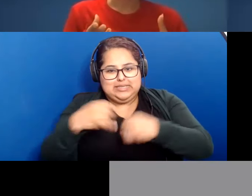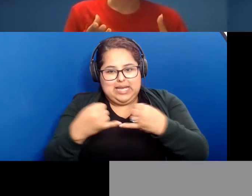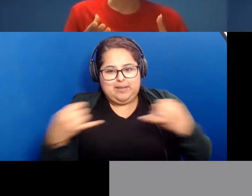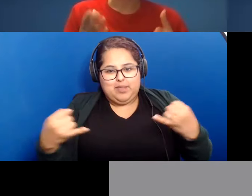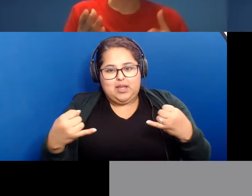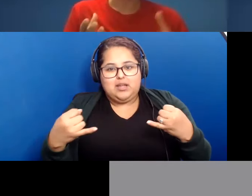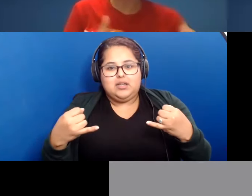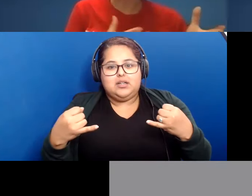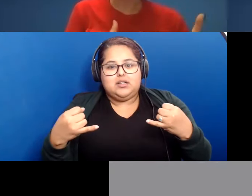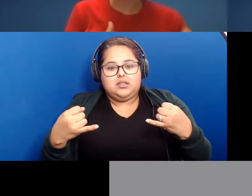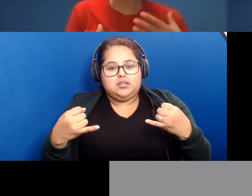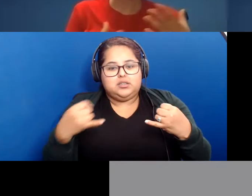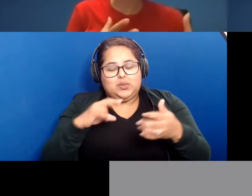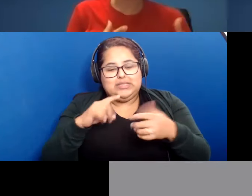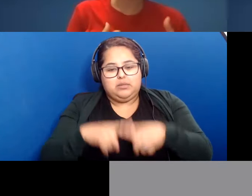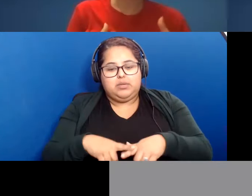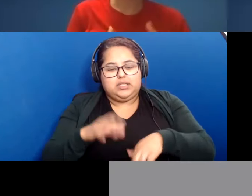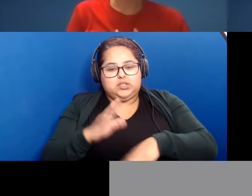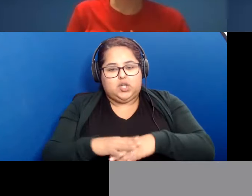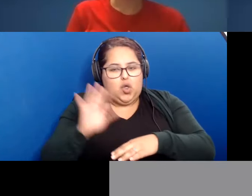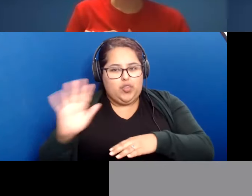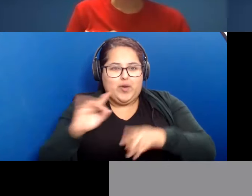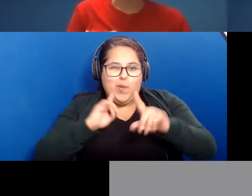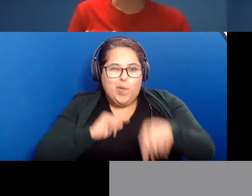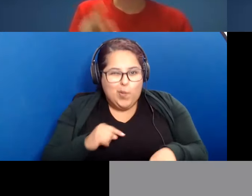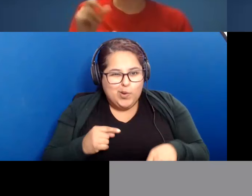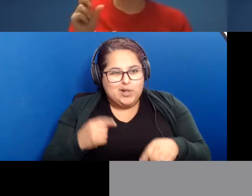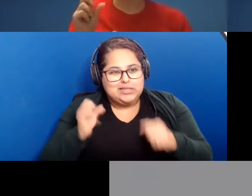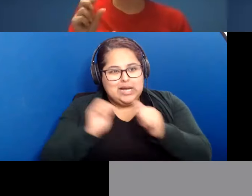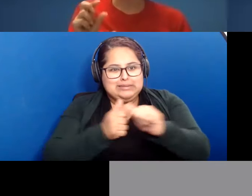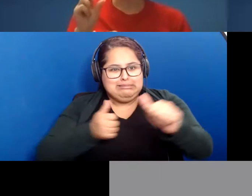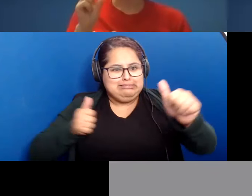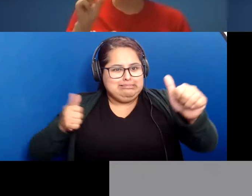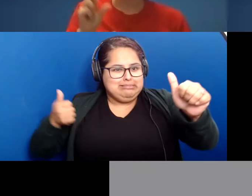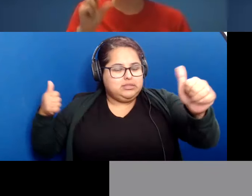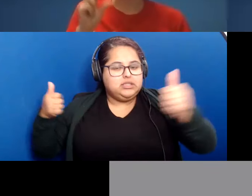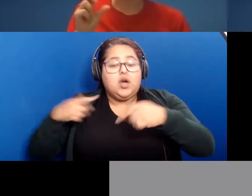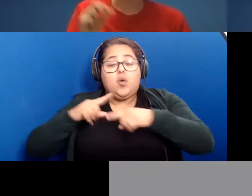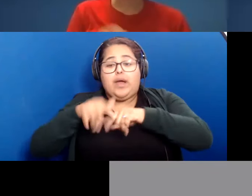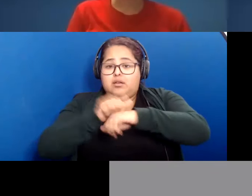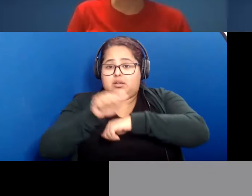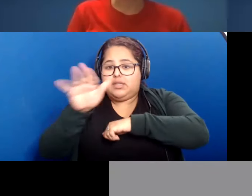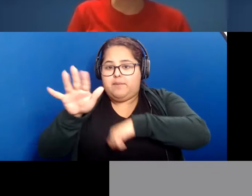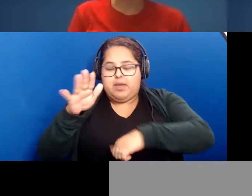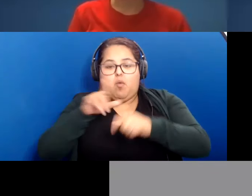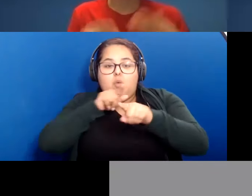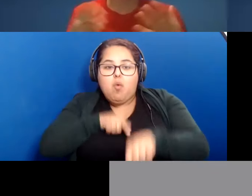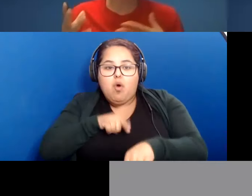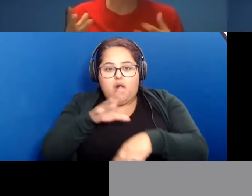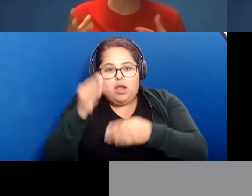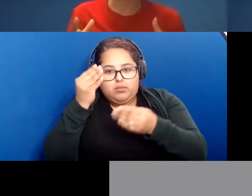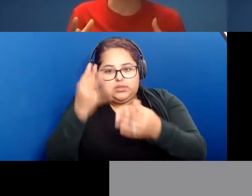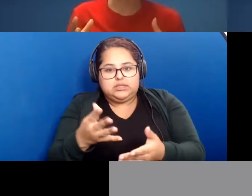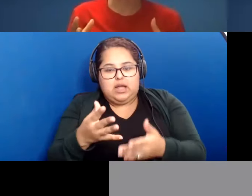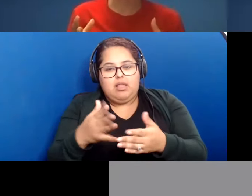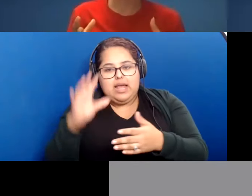how many or how backed up they are, how many orders there are. But when you submit your order, it will tell you your estimated delivery time. I want to